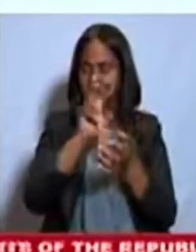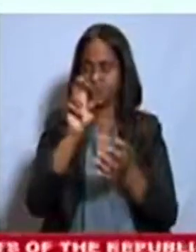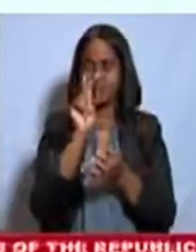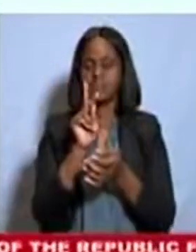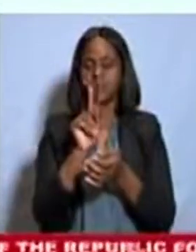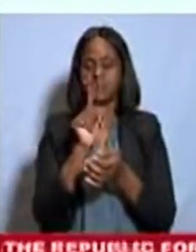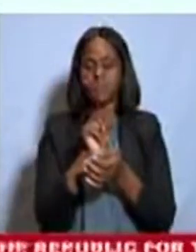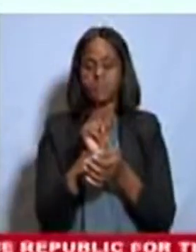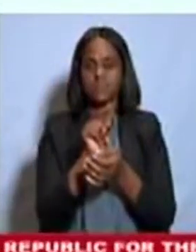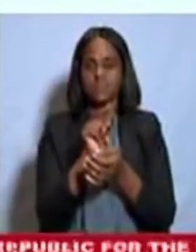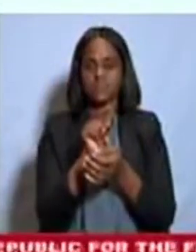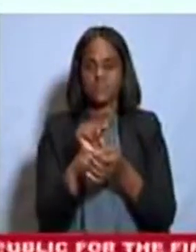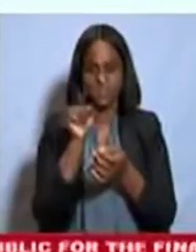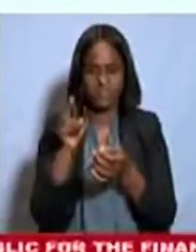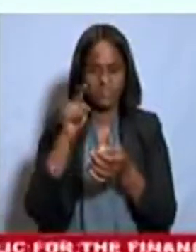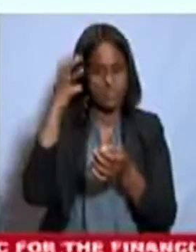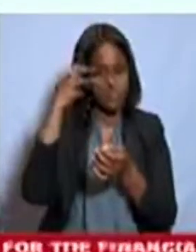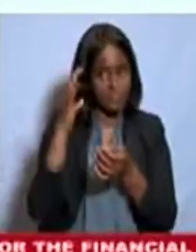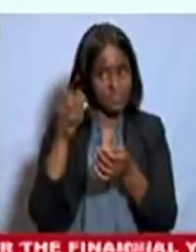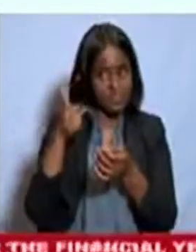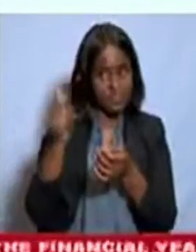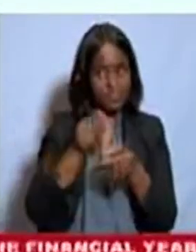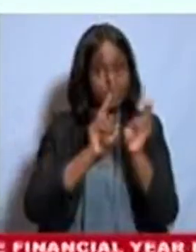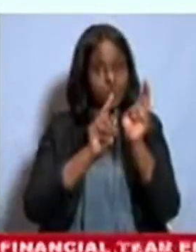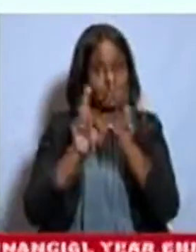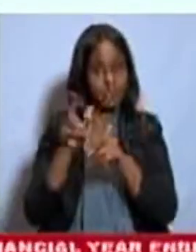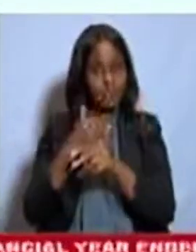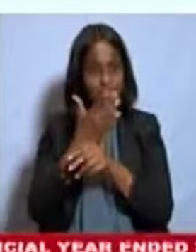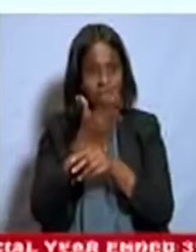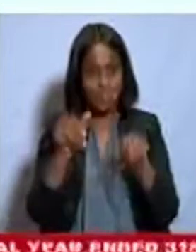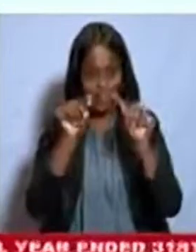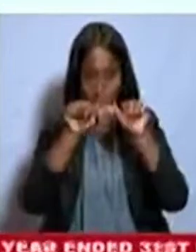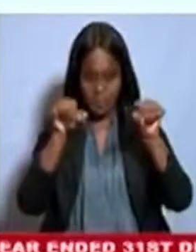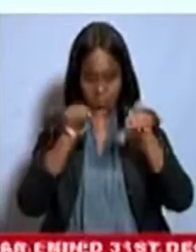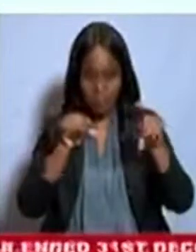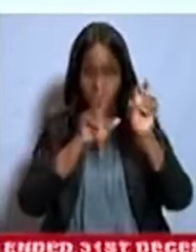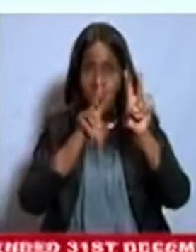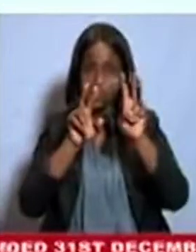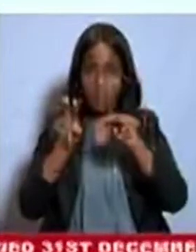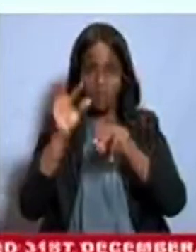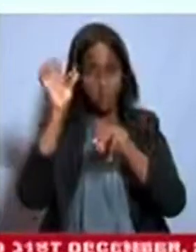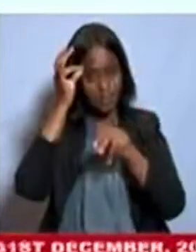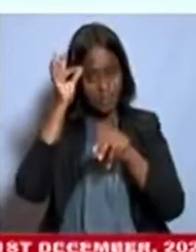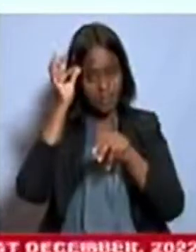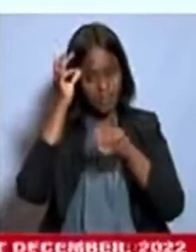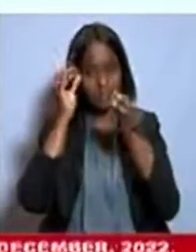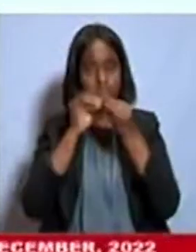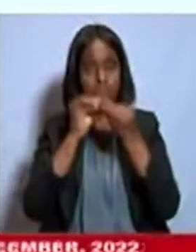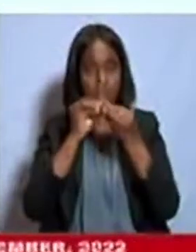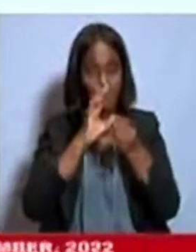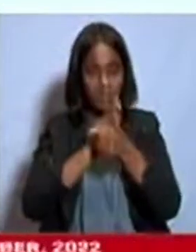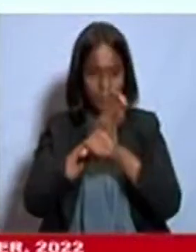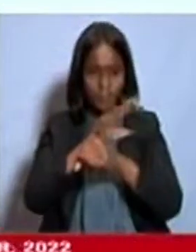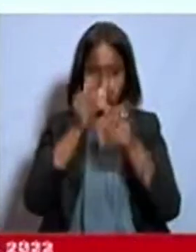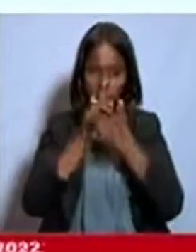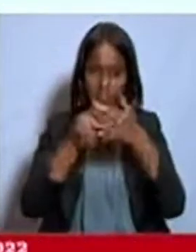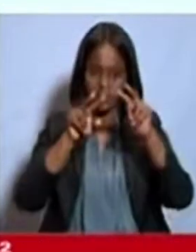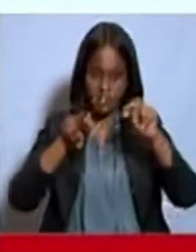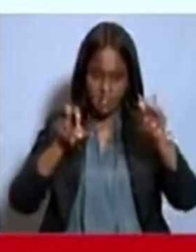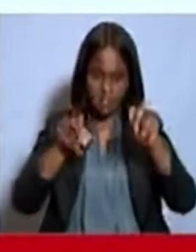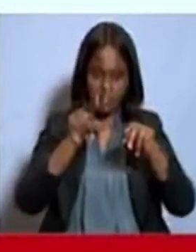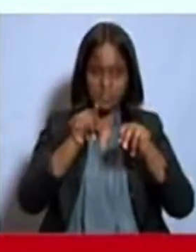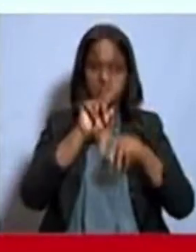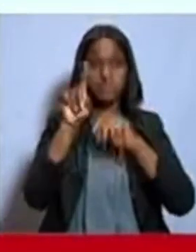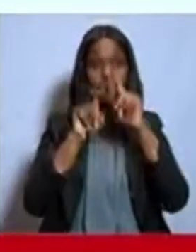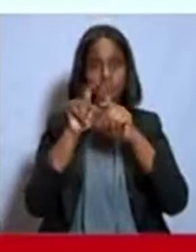kwacha. Controlling Officer's response: the audit observation is noted. Upon verification of the